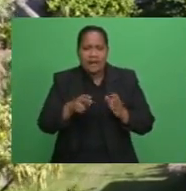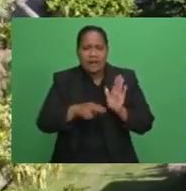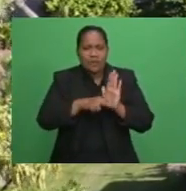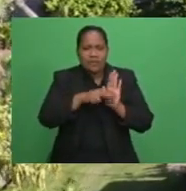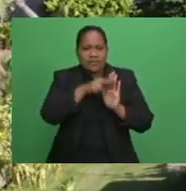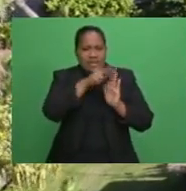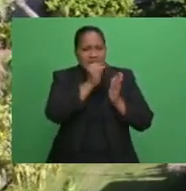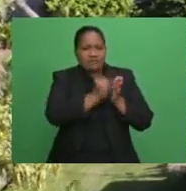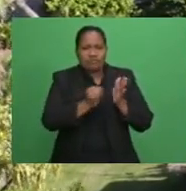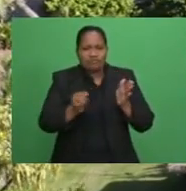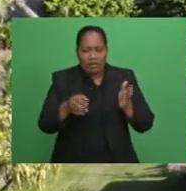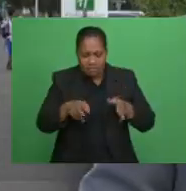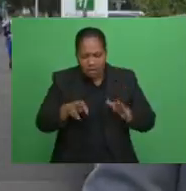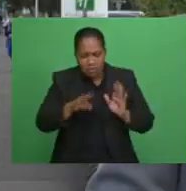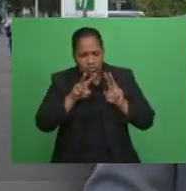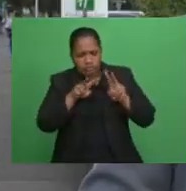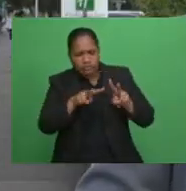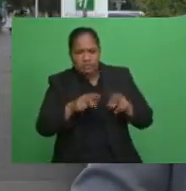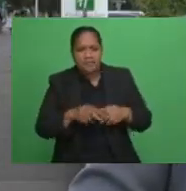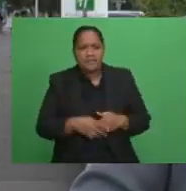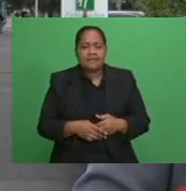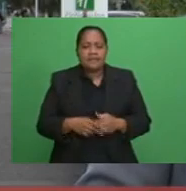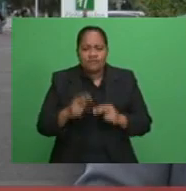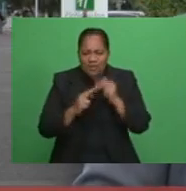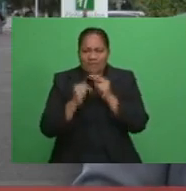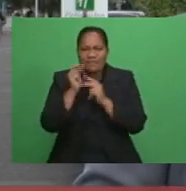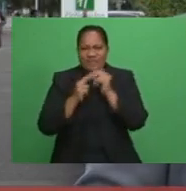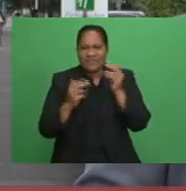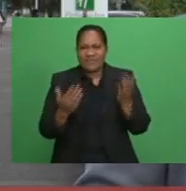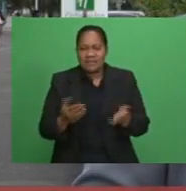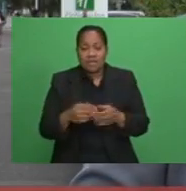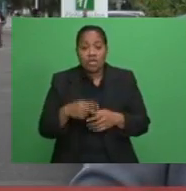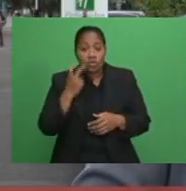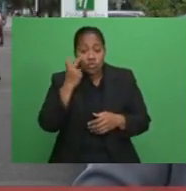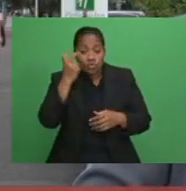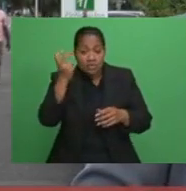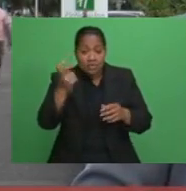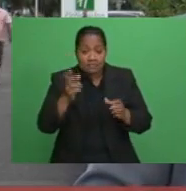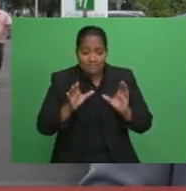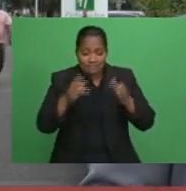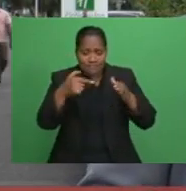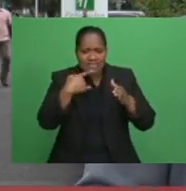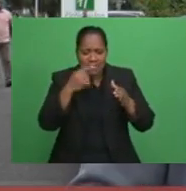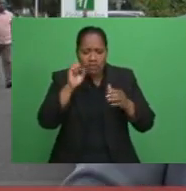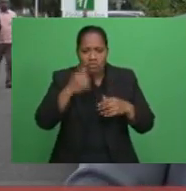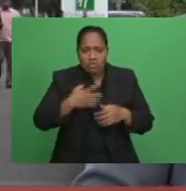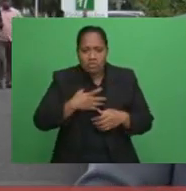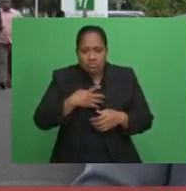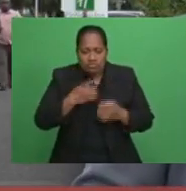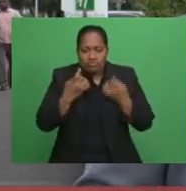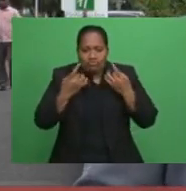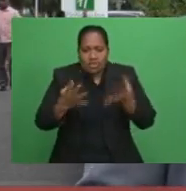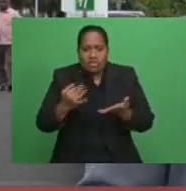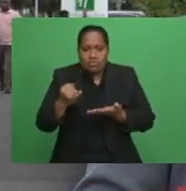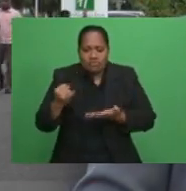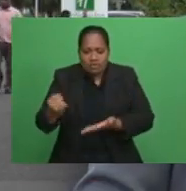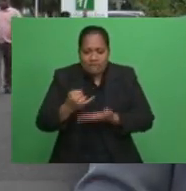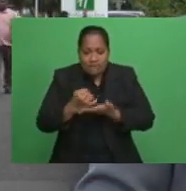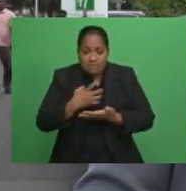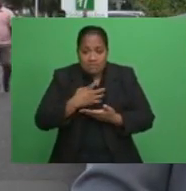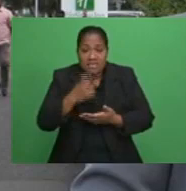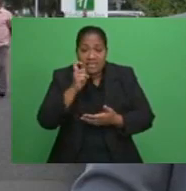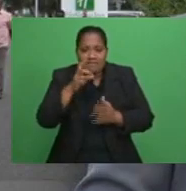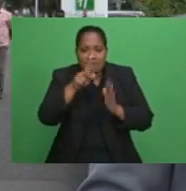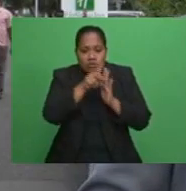from taxes. Tourism operators say they are ready to invest more if there are supportive policies announced on Friday